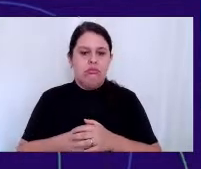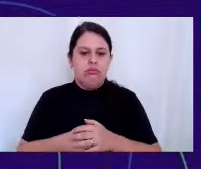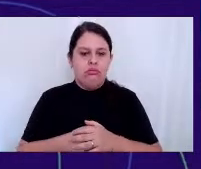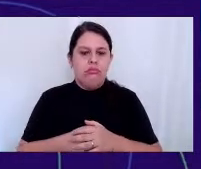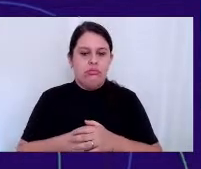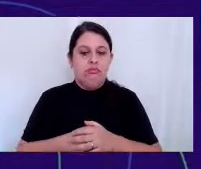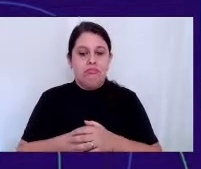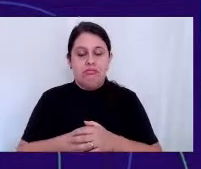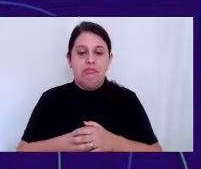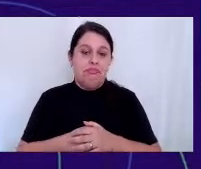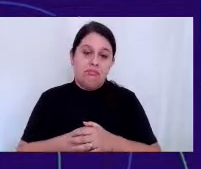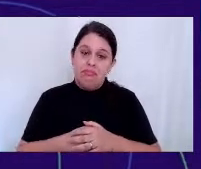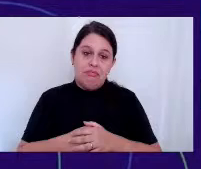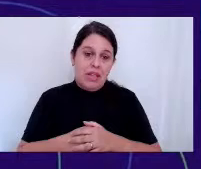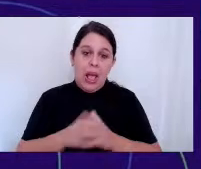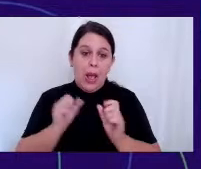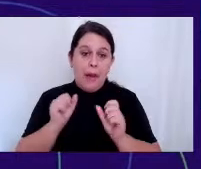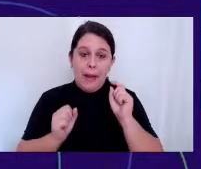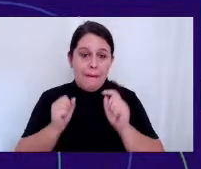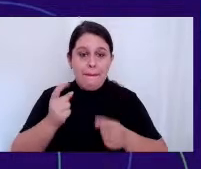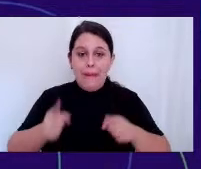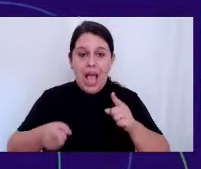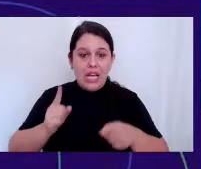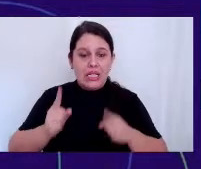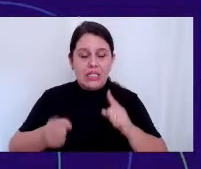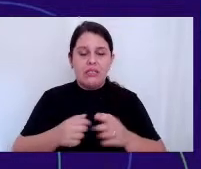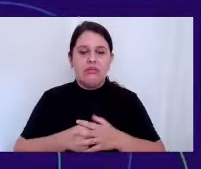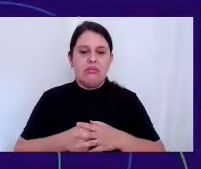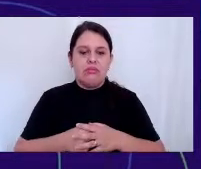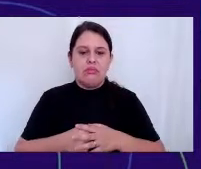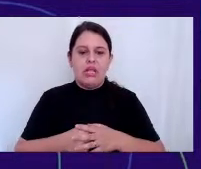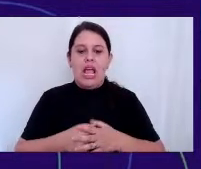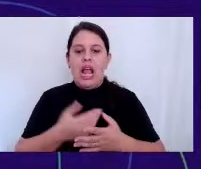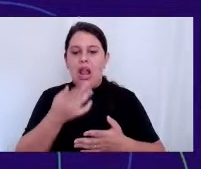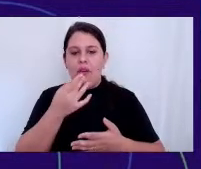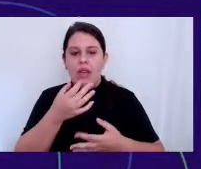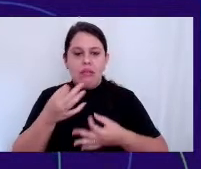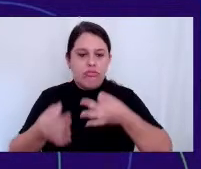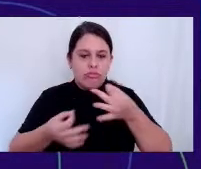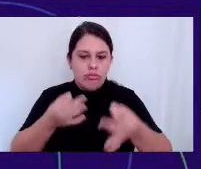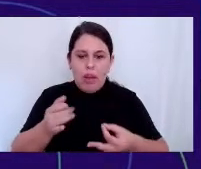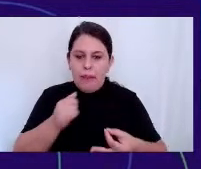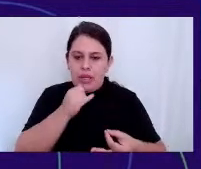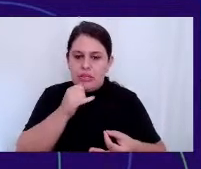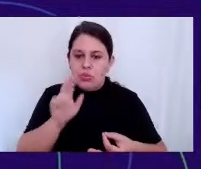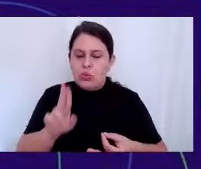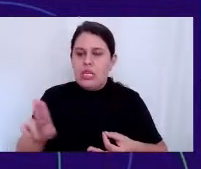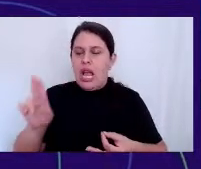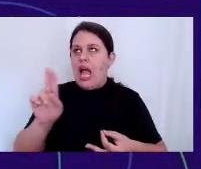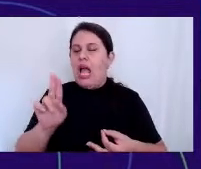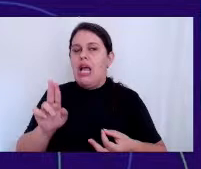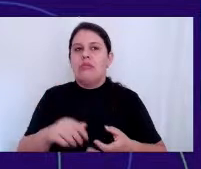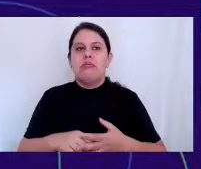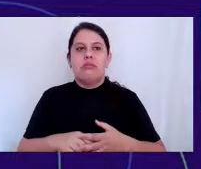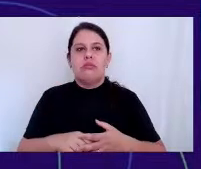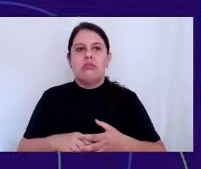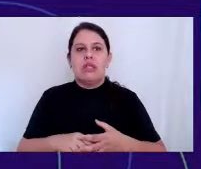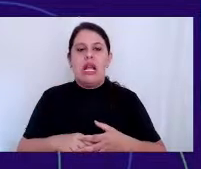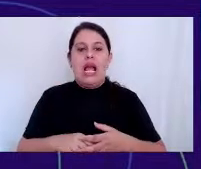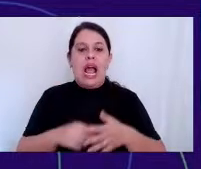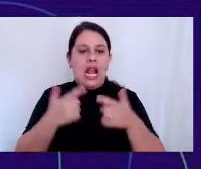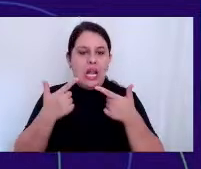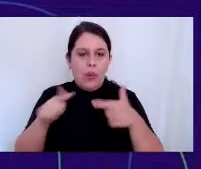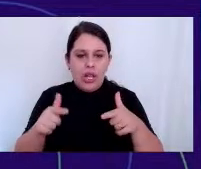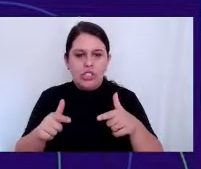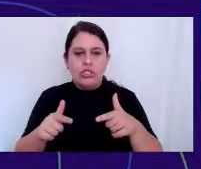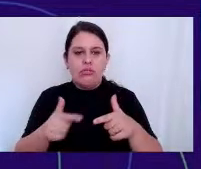judge us if we don't hedge or make our language nice. I think it is about being direct and very specific with ChatGPT,